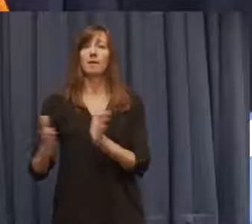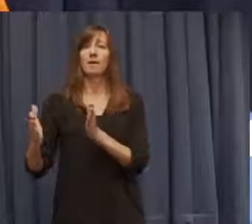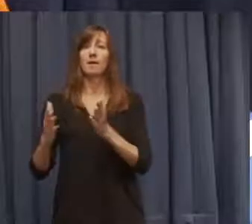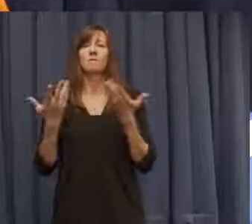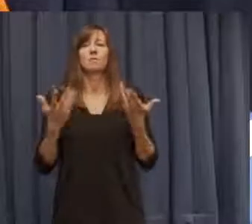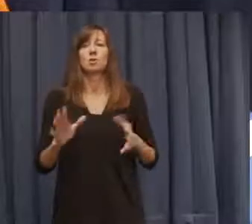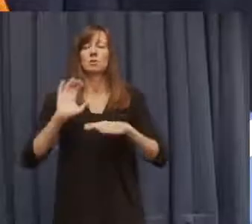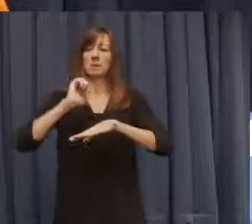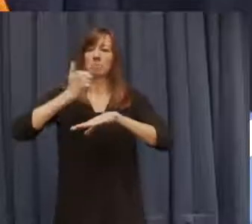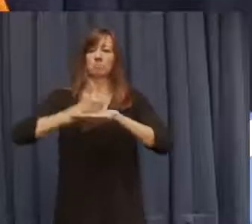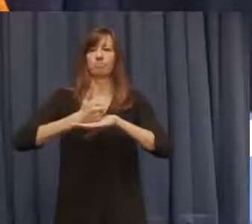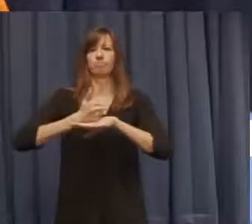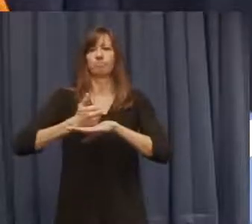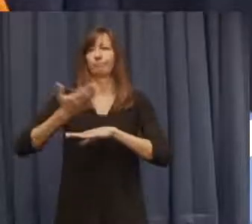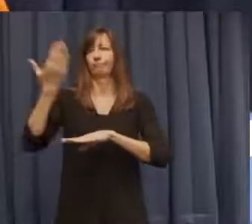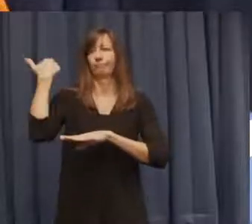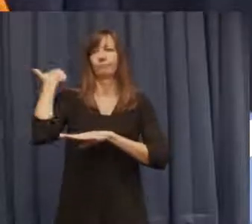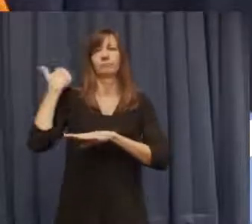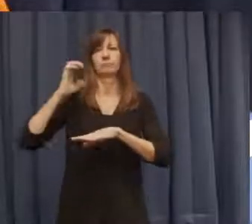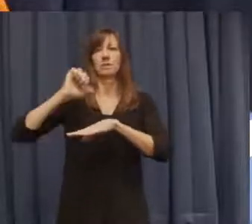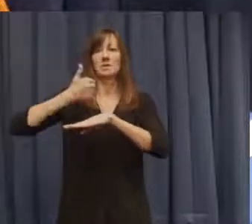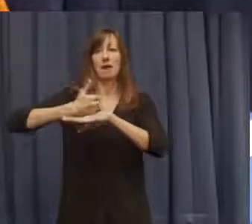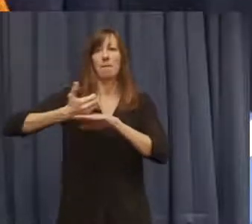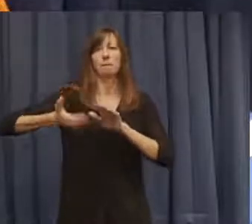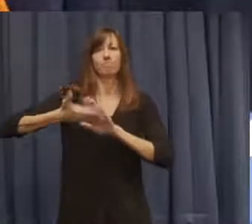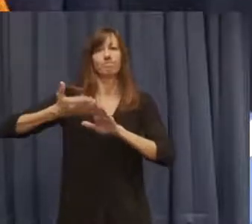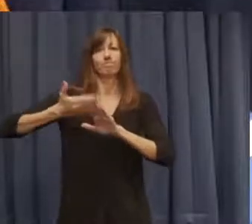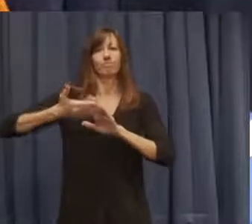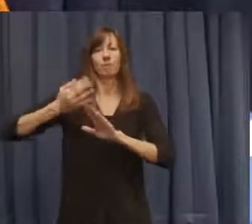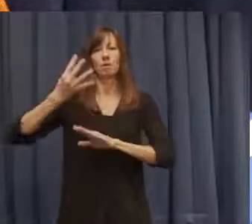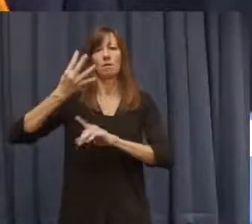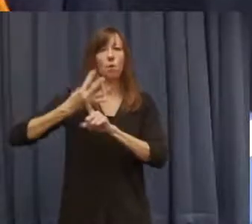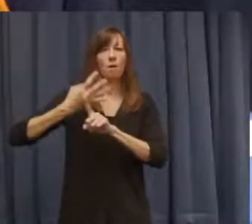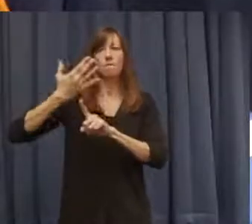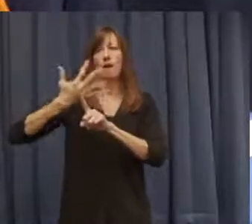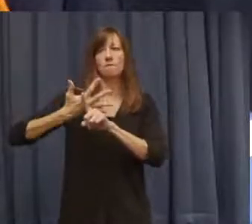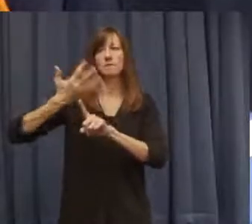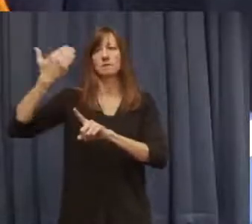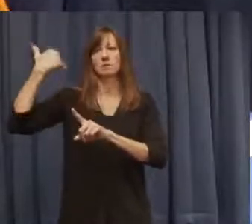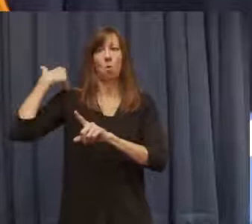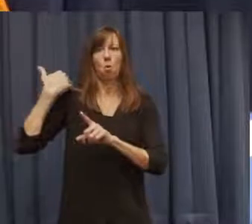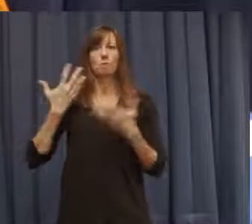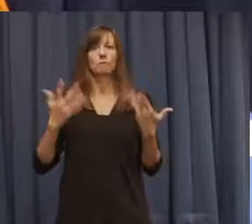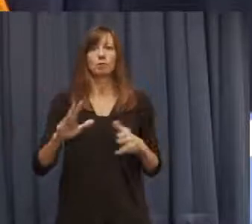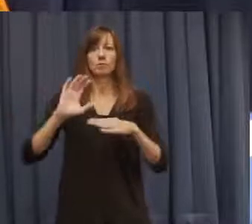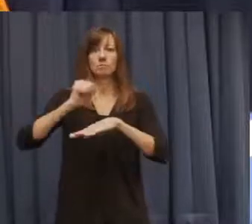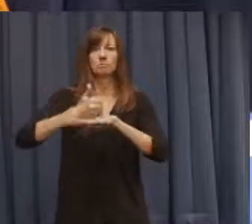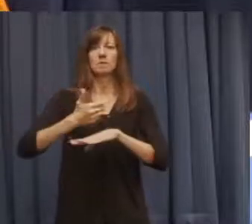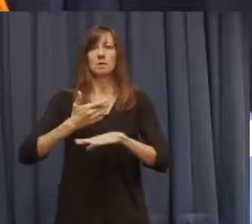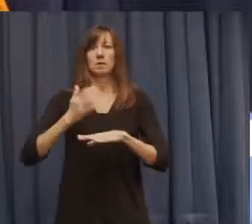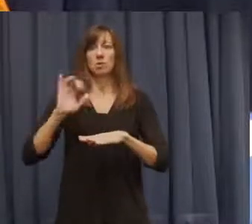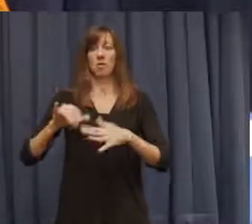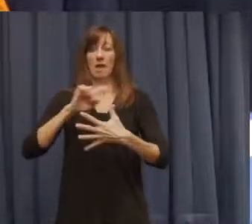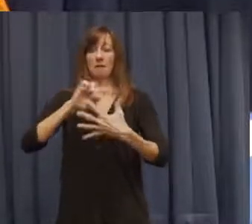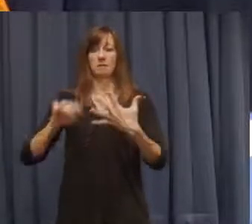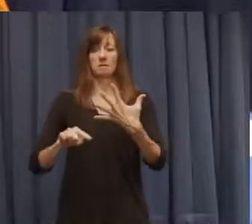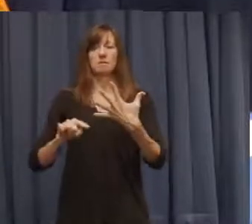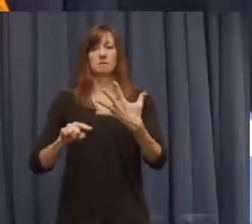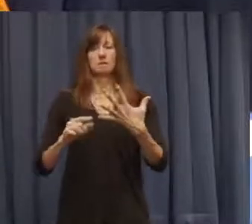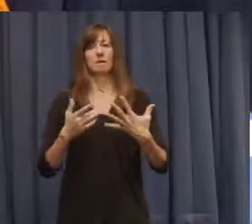5 months. And this is what makes me feel confident, ultimately, that if and when we